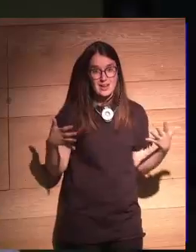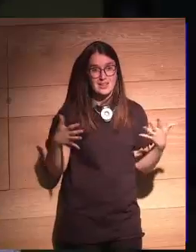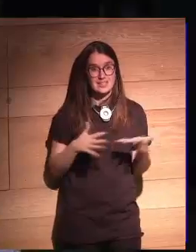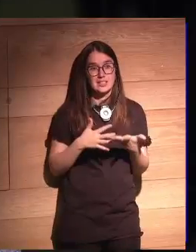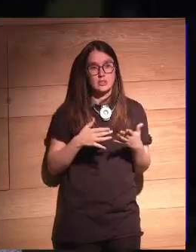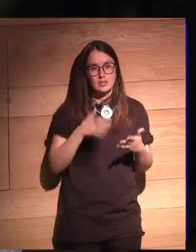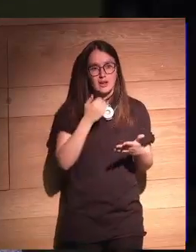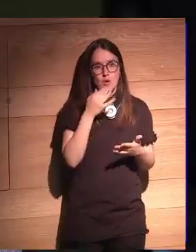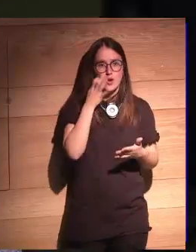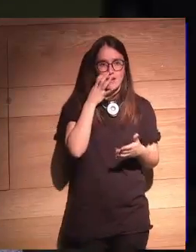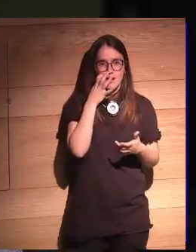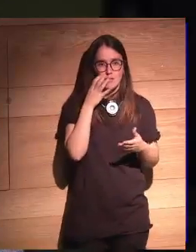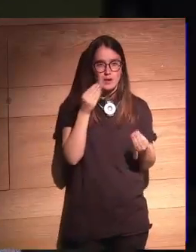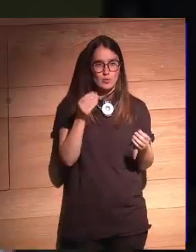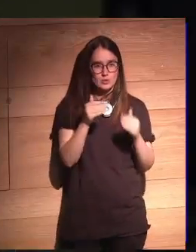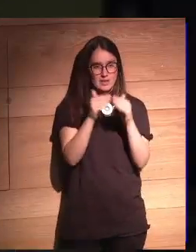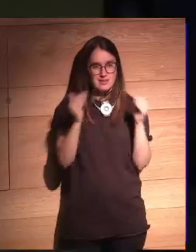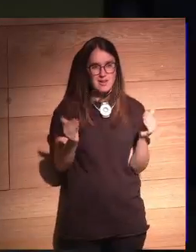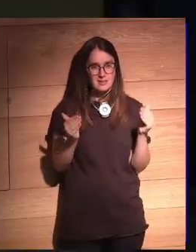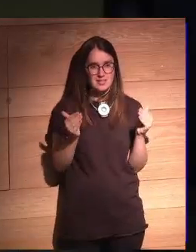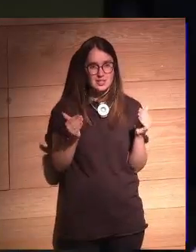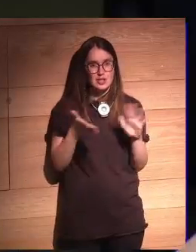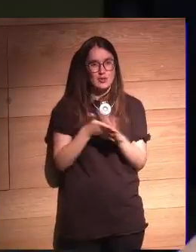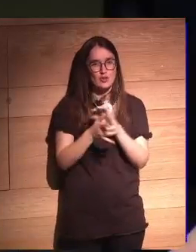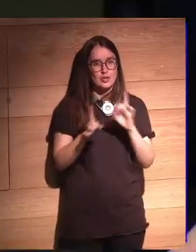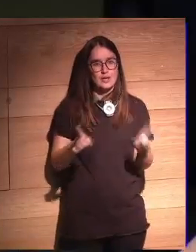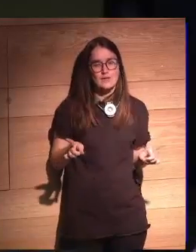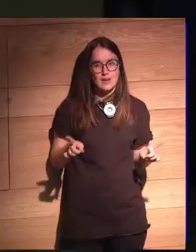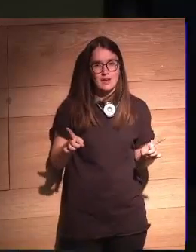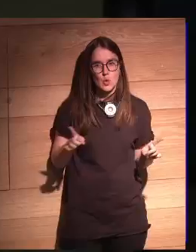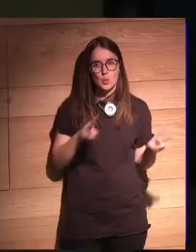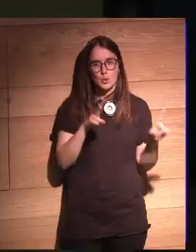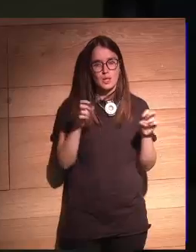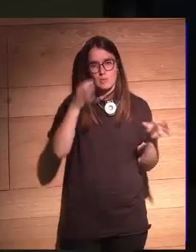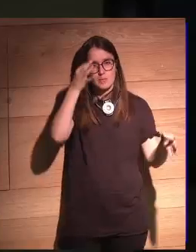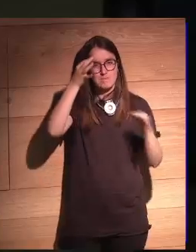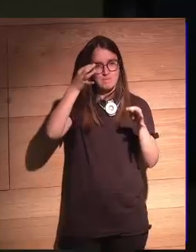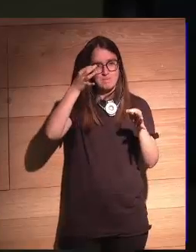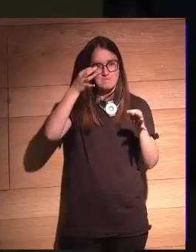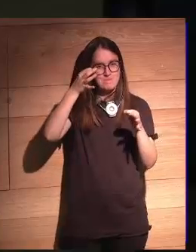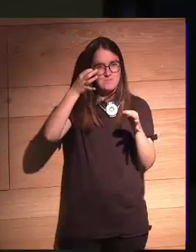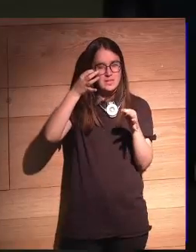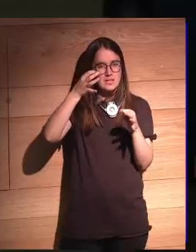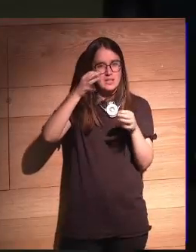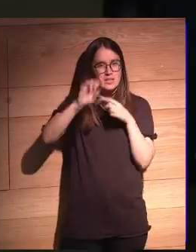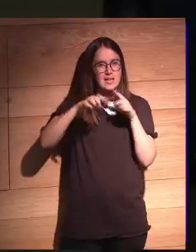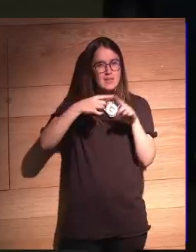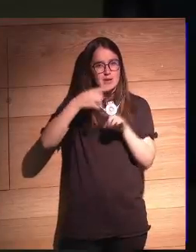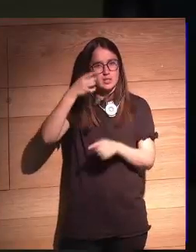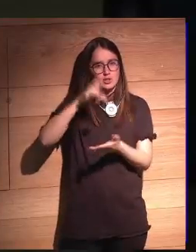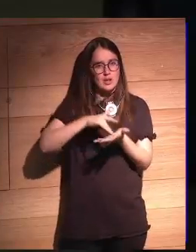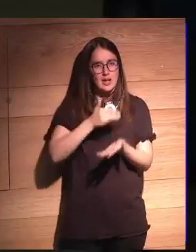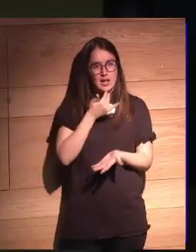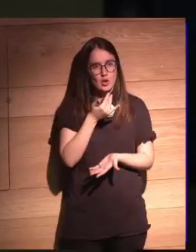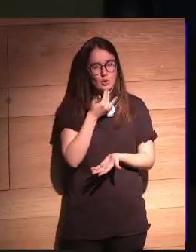lot of households, and that is not only a specific issue, and it's also something that is